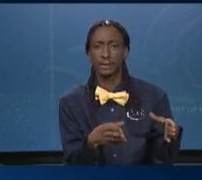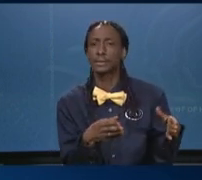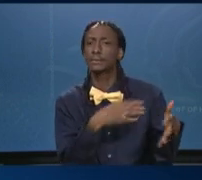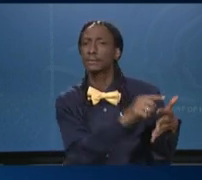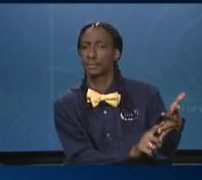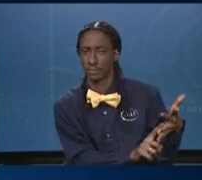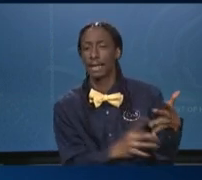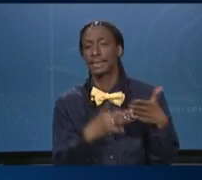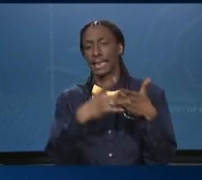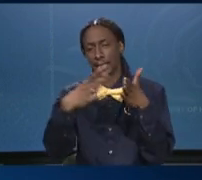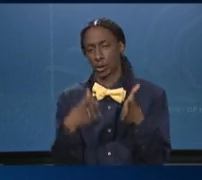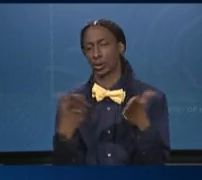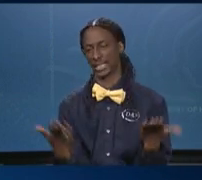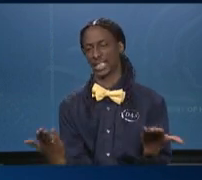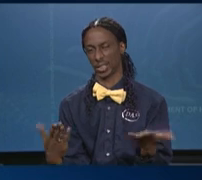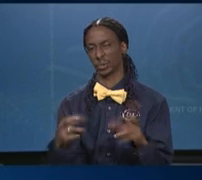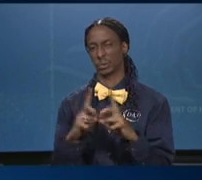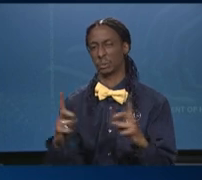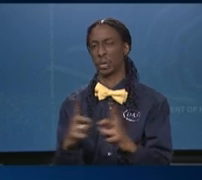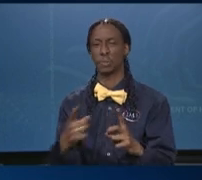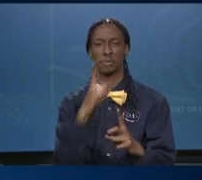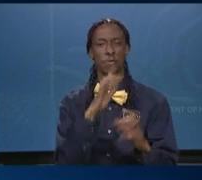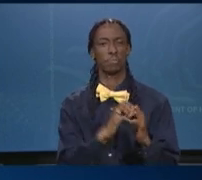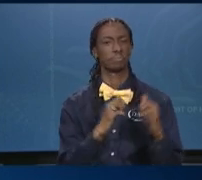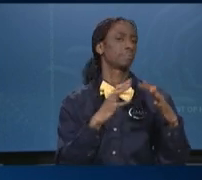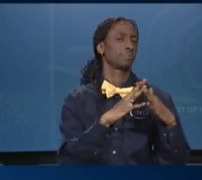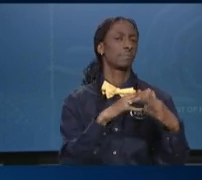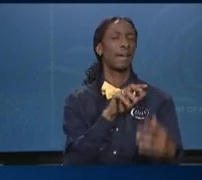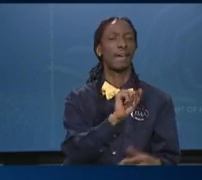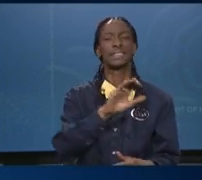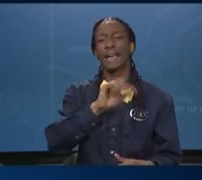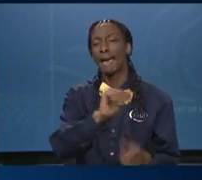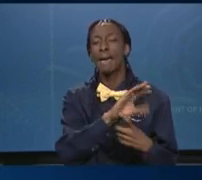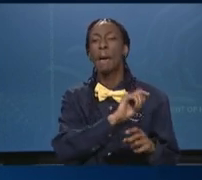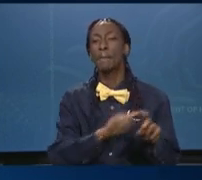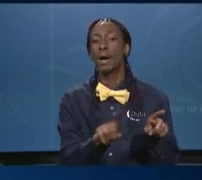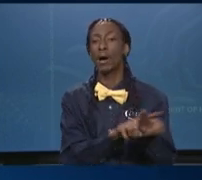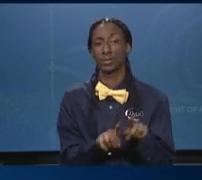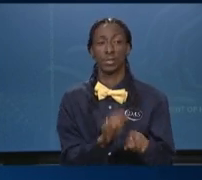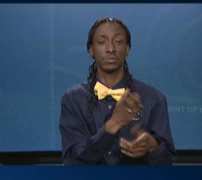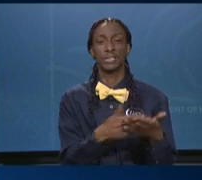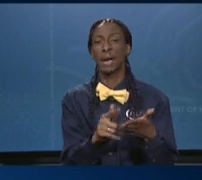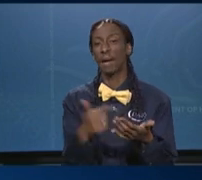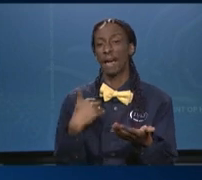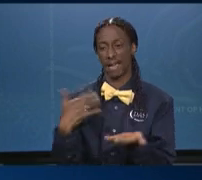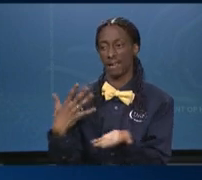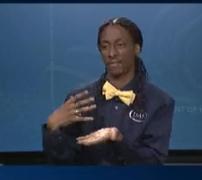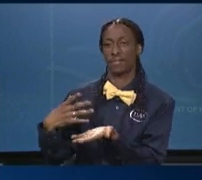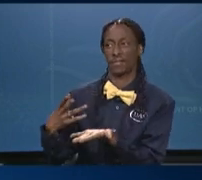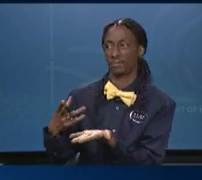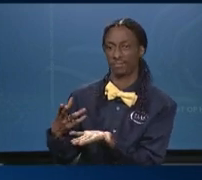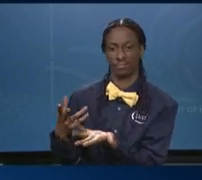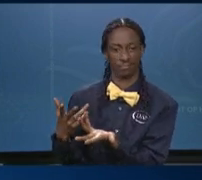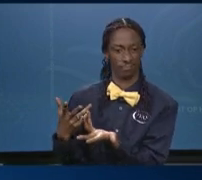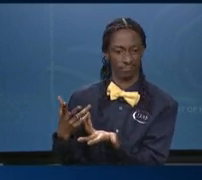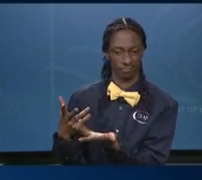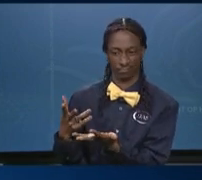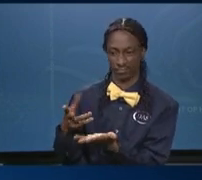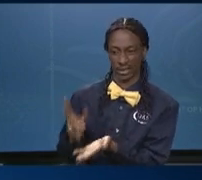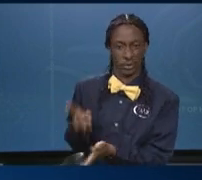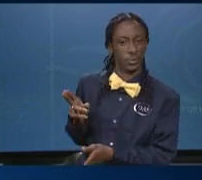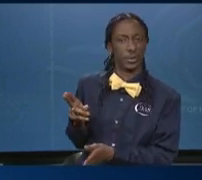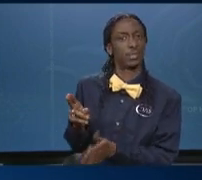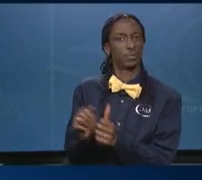are leaders here in the department in implementing the ACA, but also those who, some of them have a track record with the Affordable Care Act, which makes this, I think, a pretty